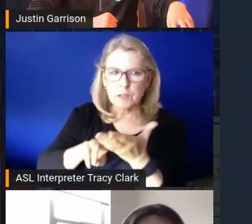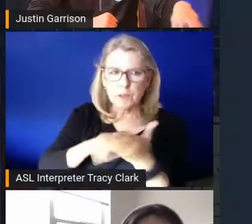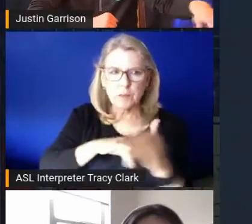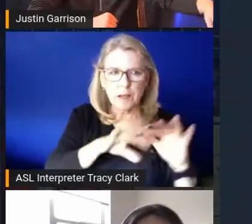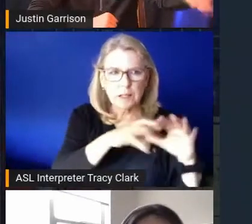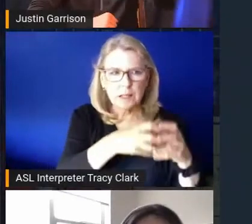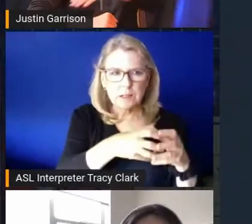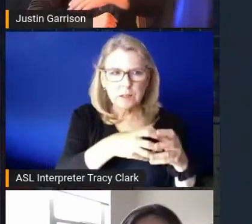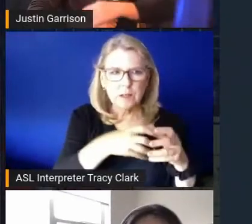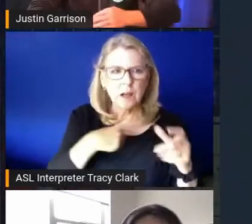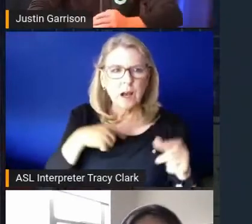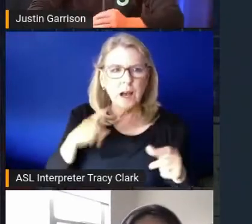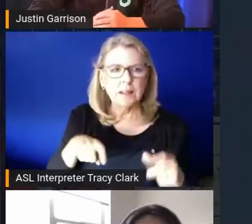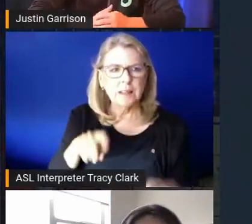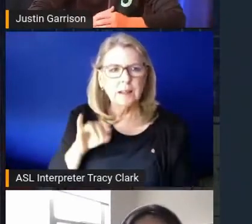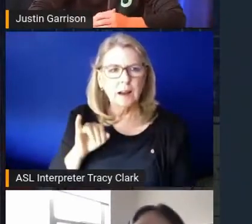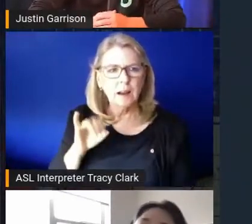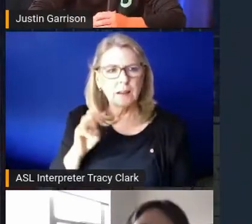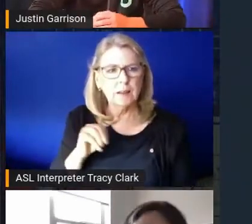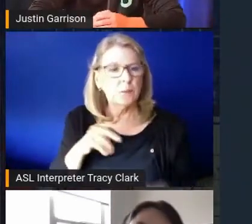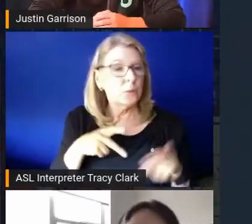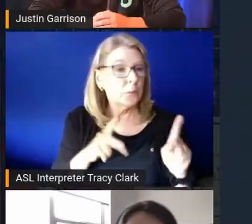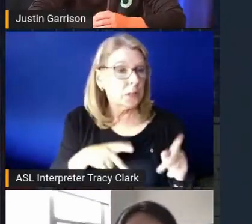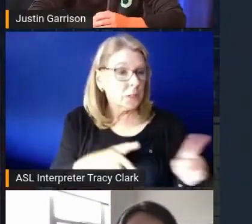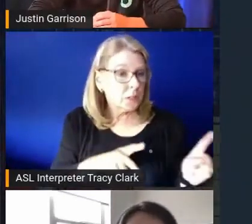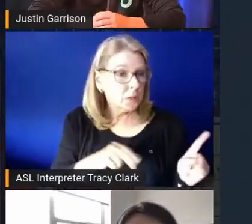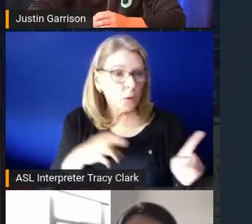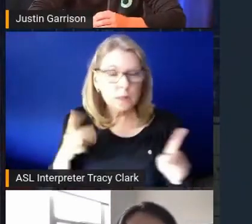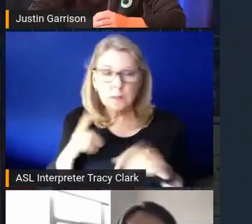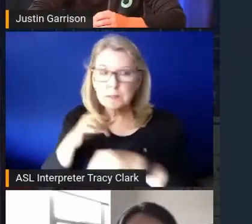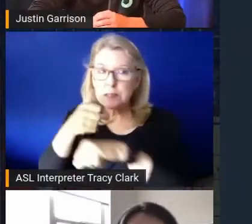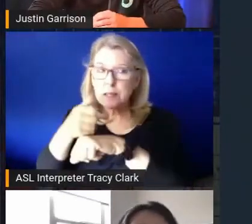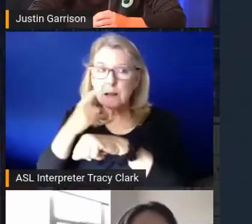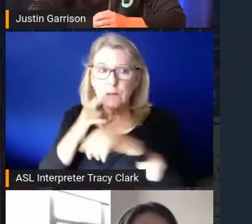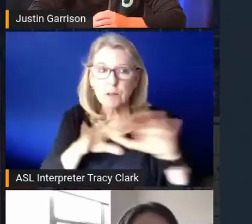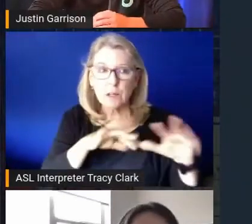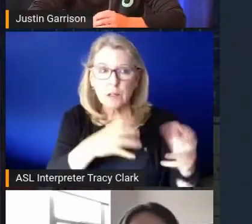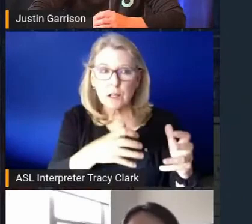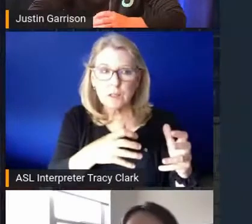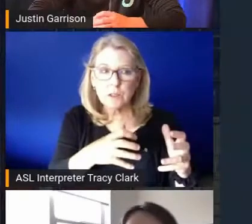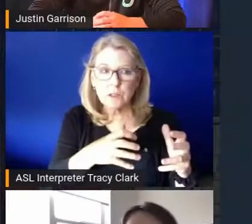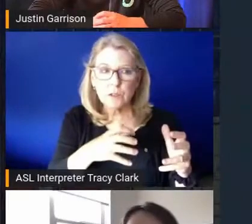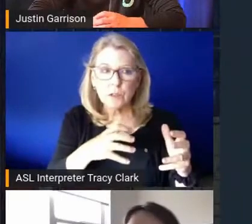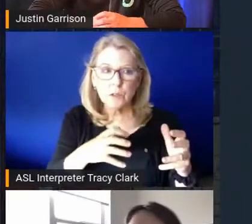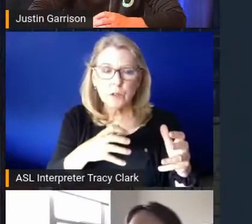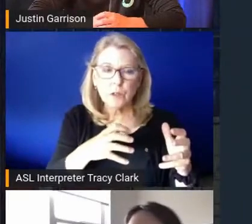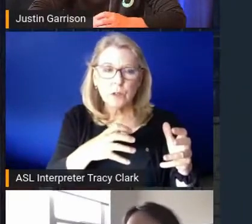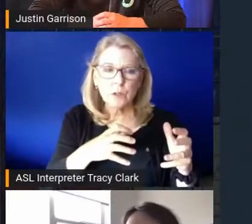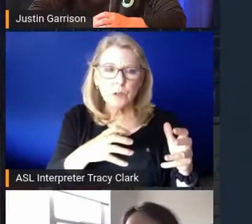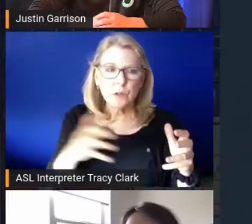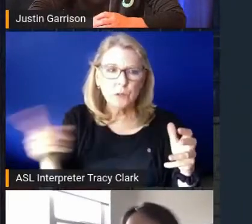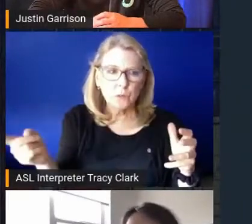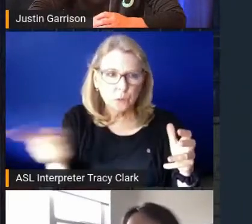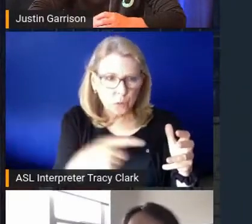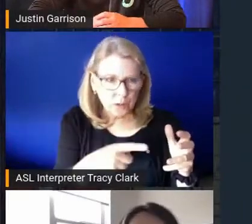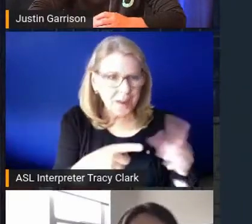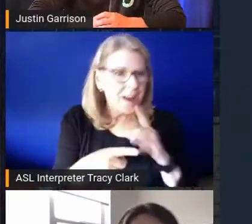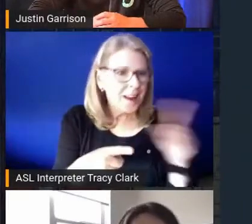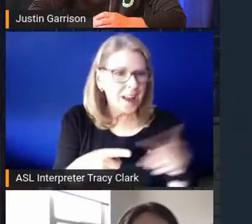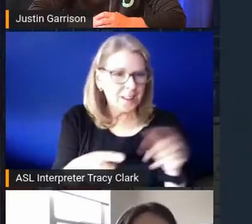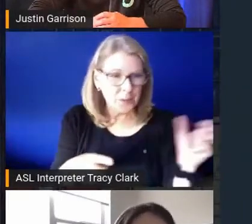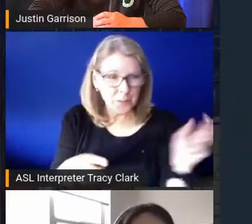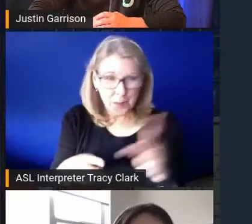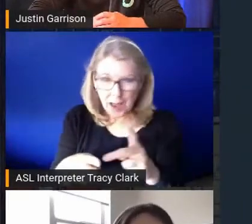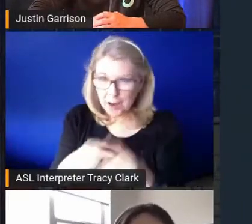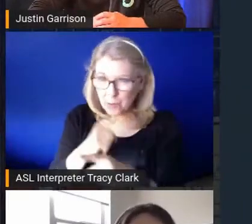set up for the cluster to be able to connect back and do things within EKS, right? You do. And now actually